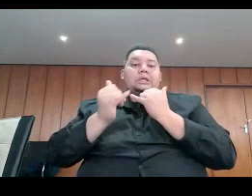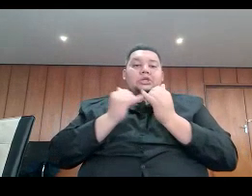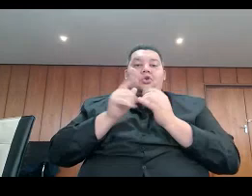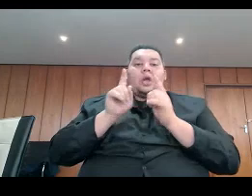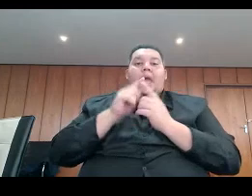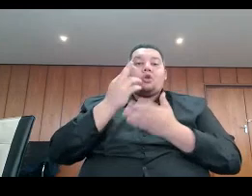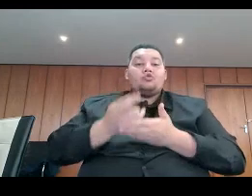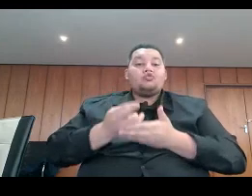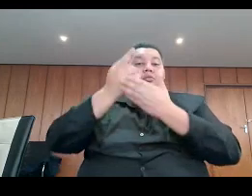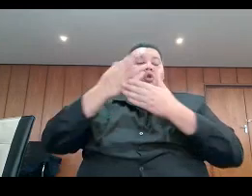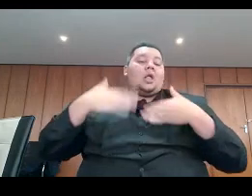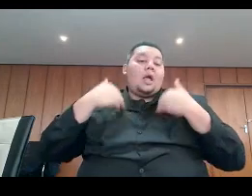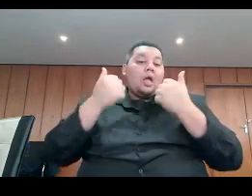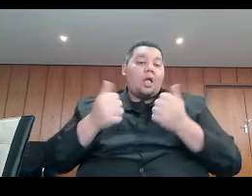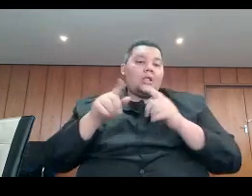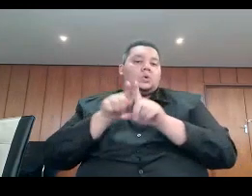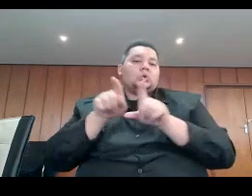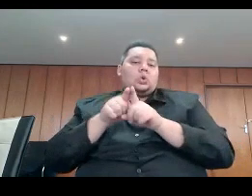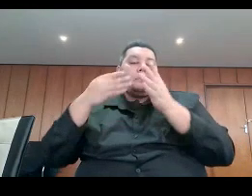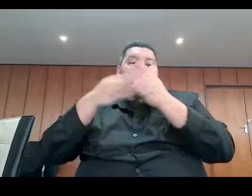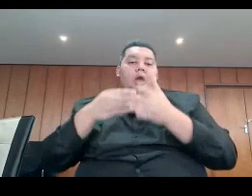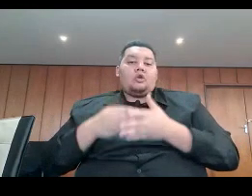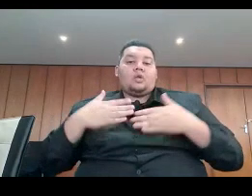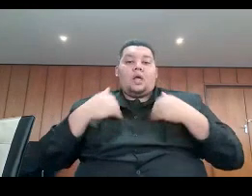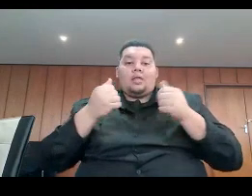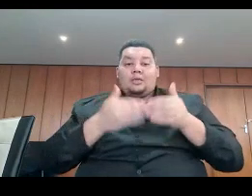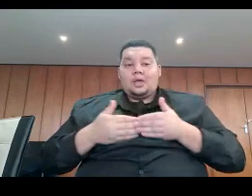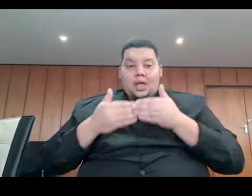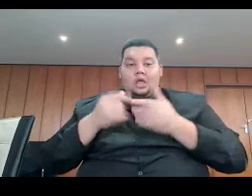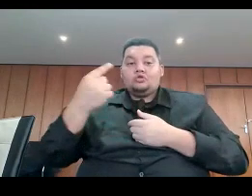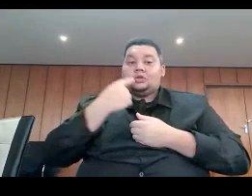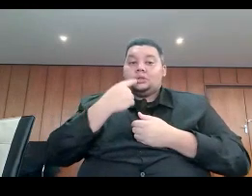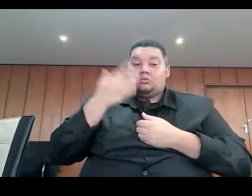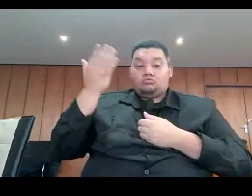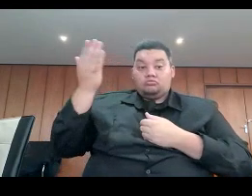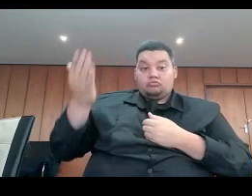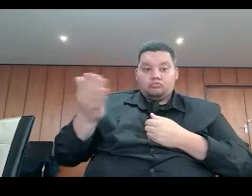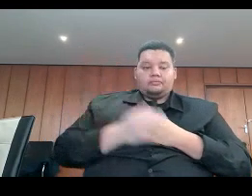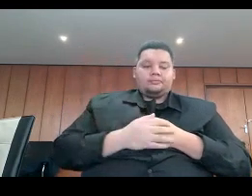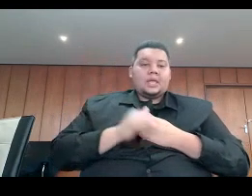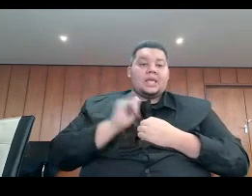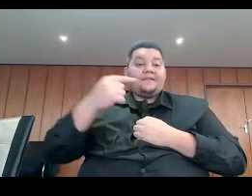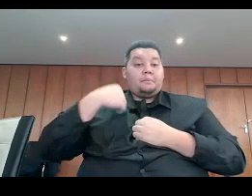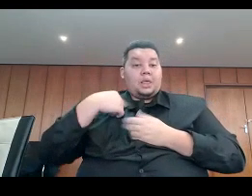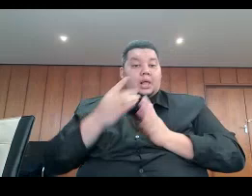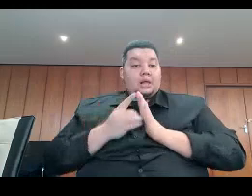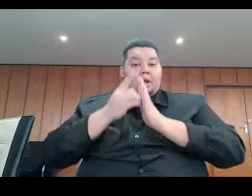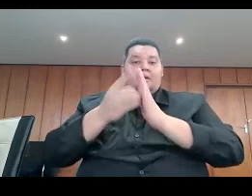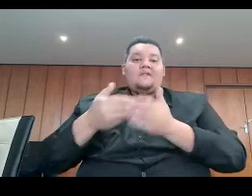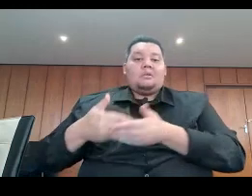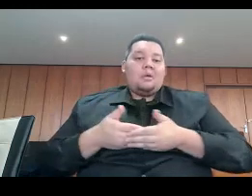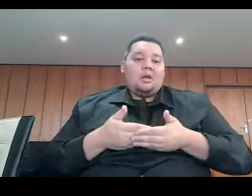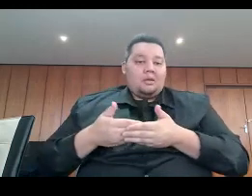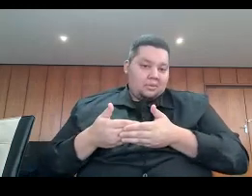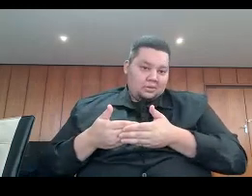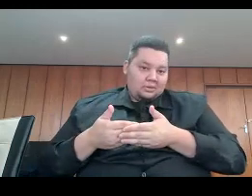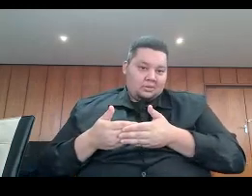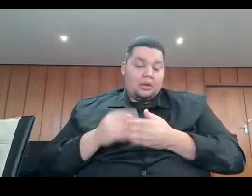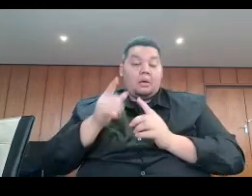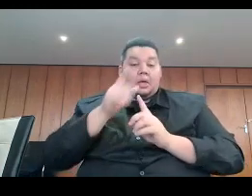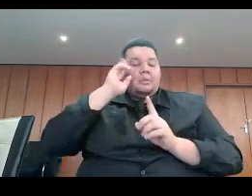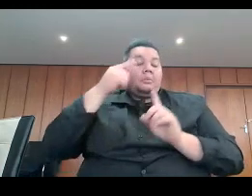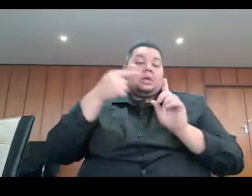reproductive health and the barriers to healthcare. And here's what she says. If I deliver a baby, and Sally is